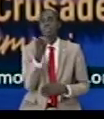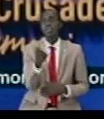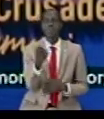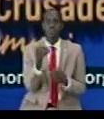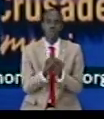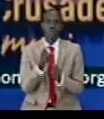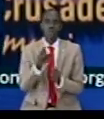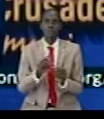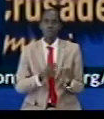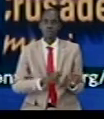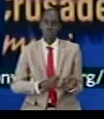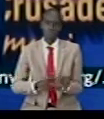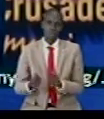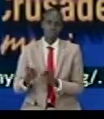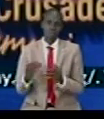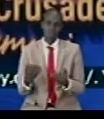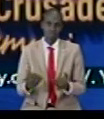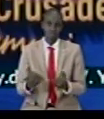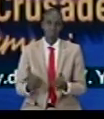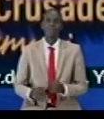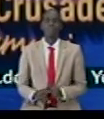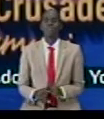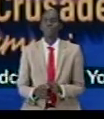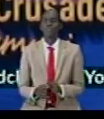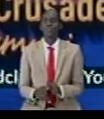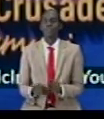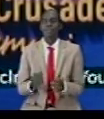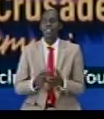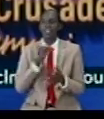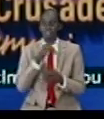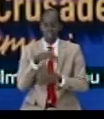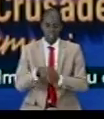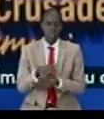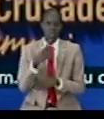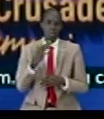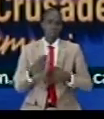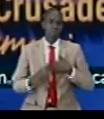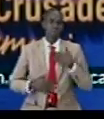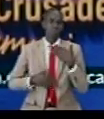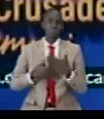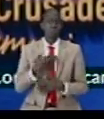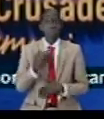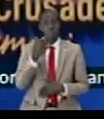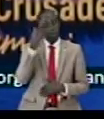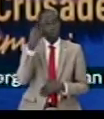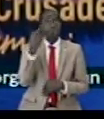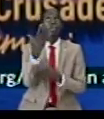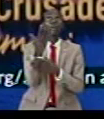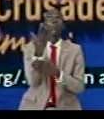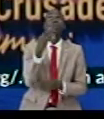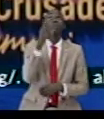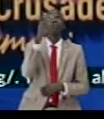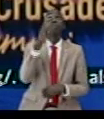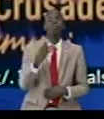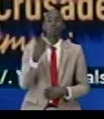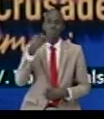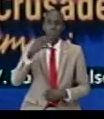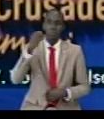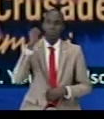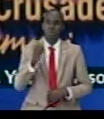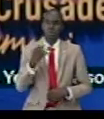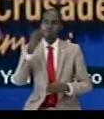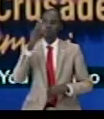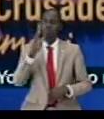already. It's a night of rejoicing. Because the hand of God, the power of God has reached you